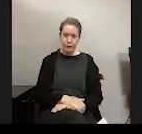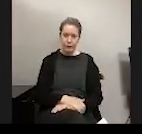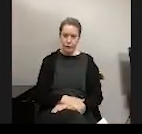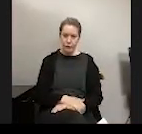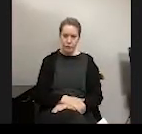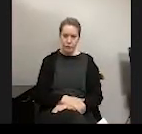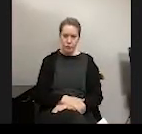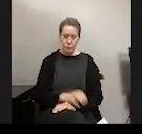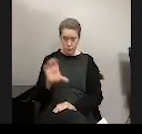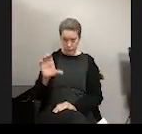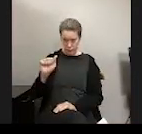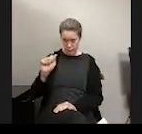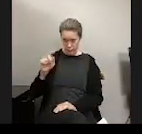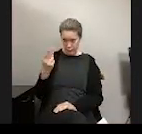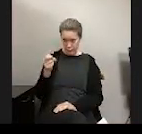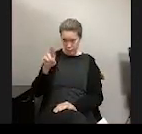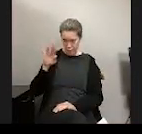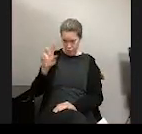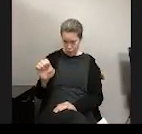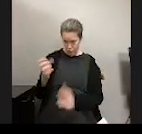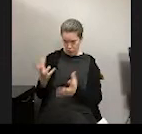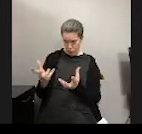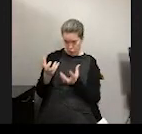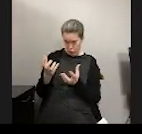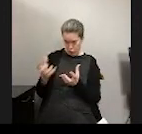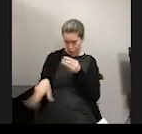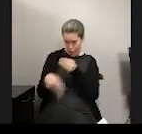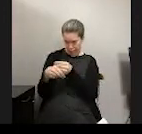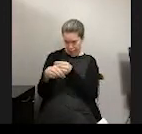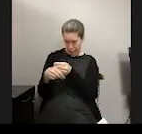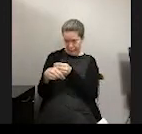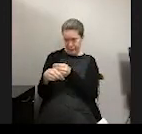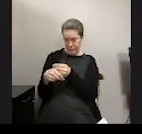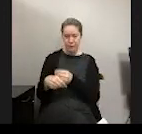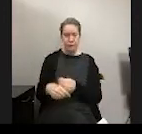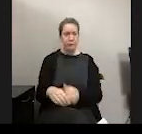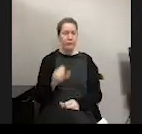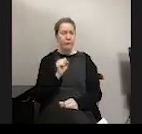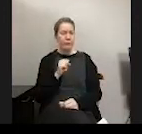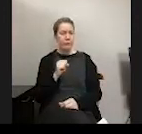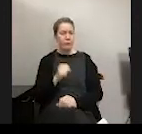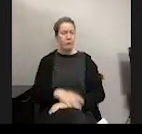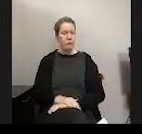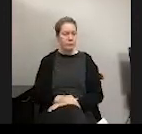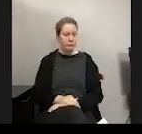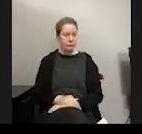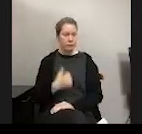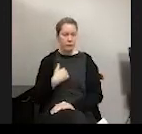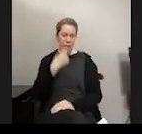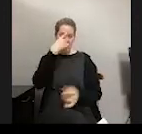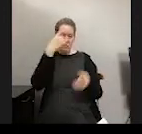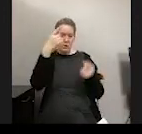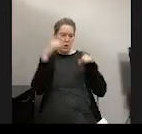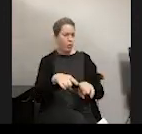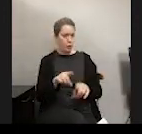Catherine, would you like to add to the? Mm-hmm. Yeah, I'll just agree with that.